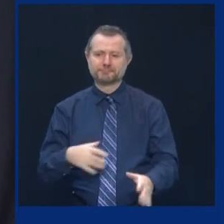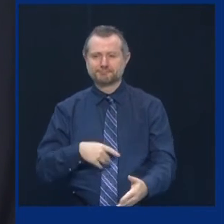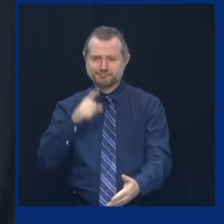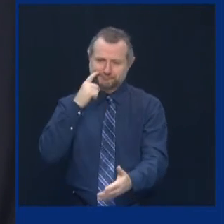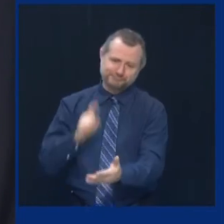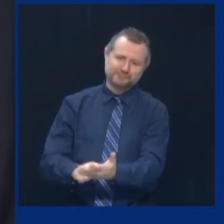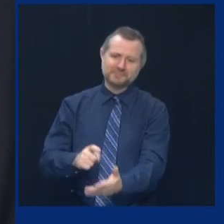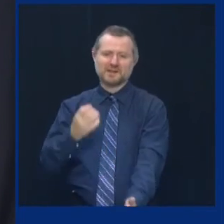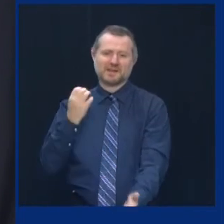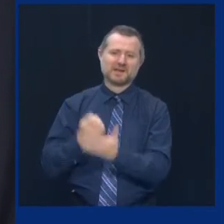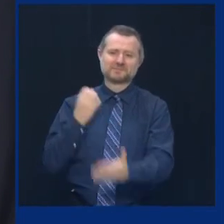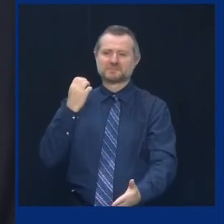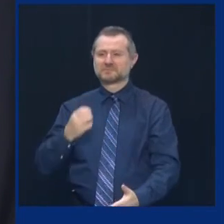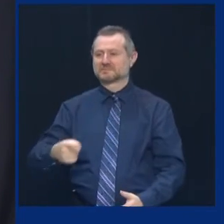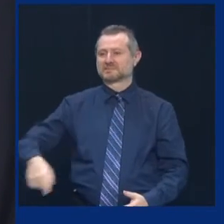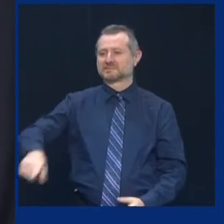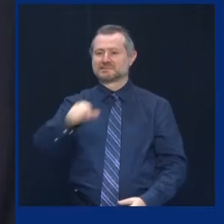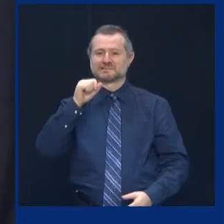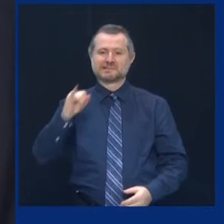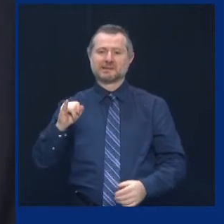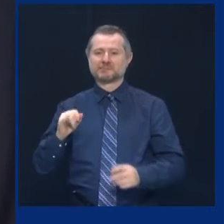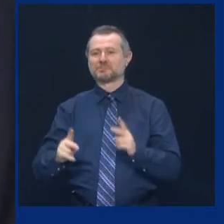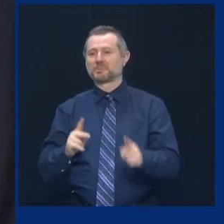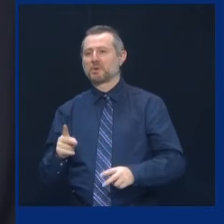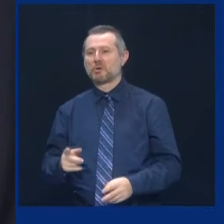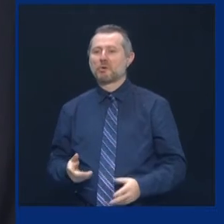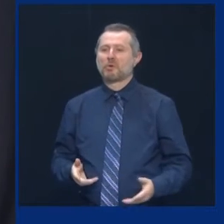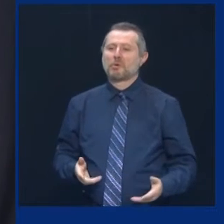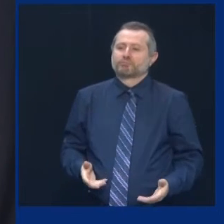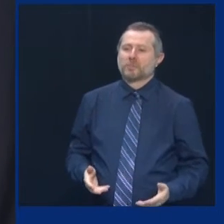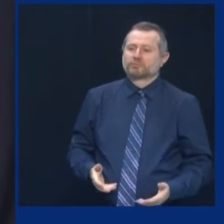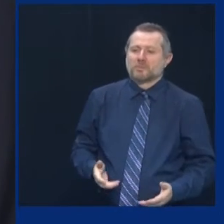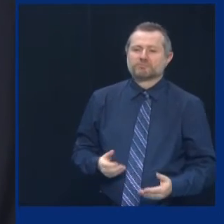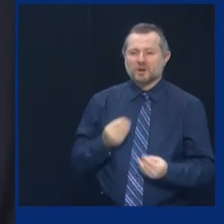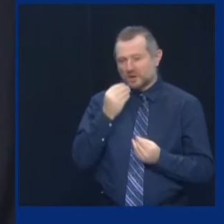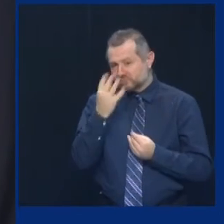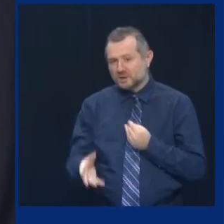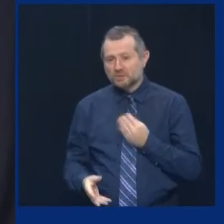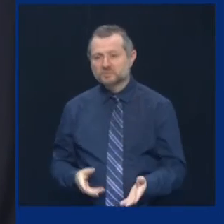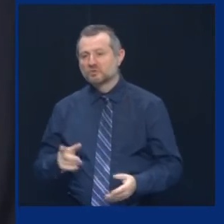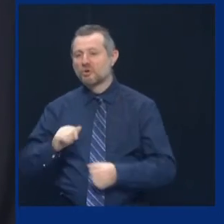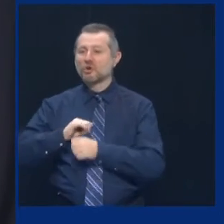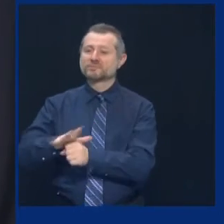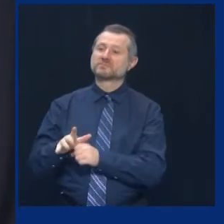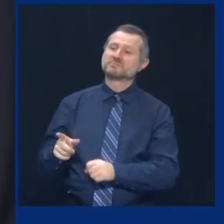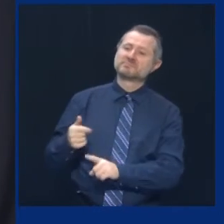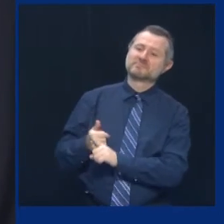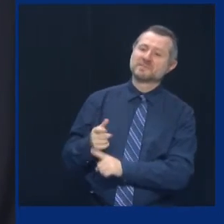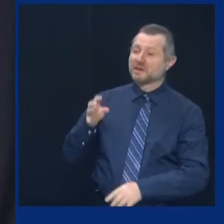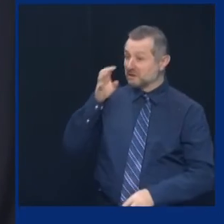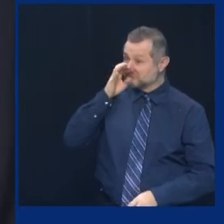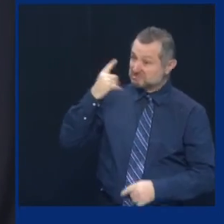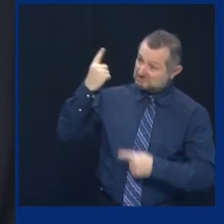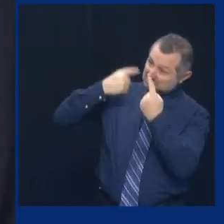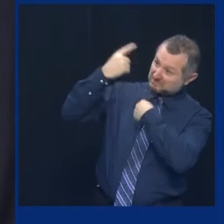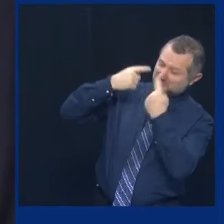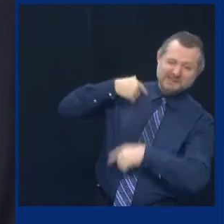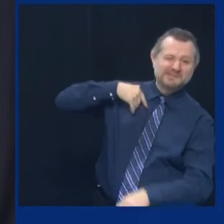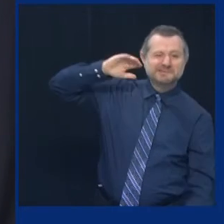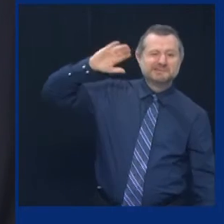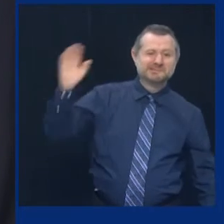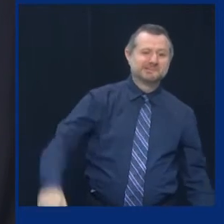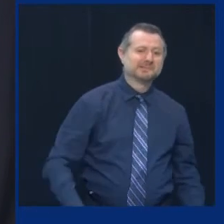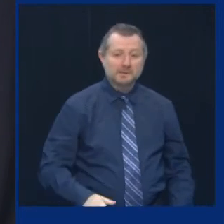Islanders do not believe the COVID restrictions are necessary. And I think that's